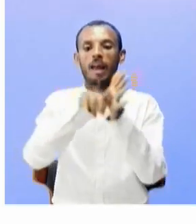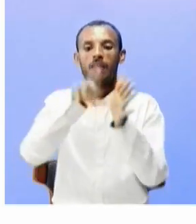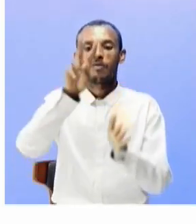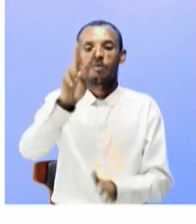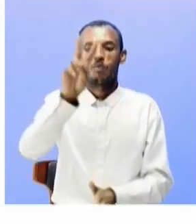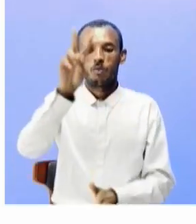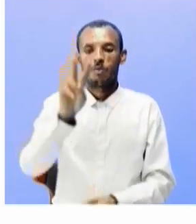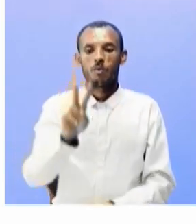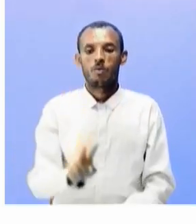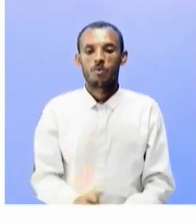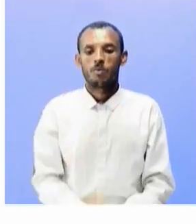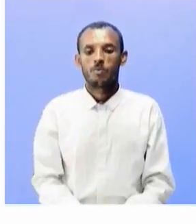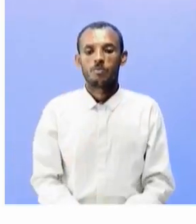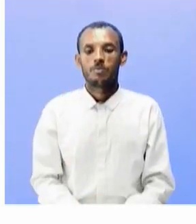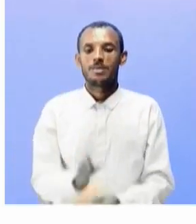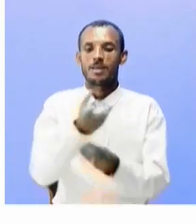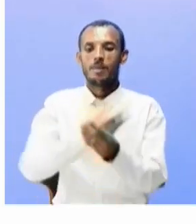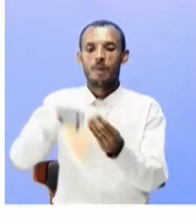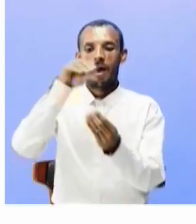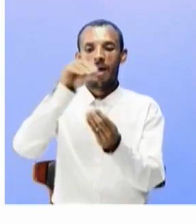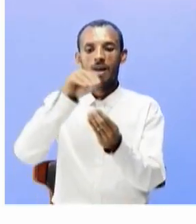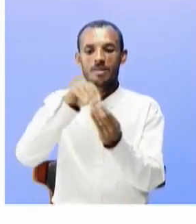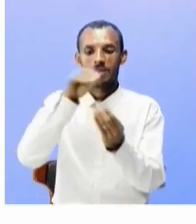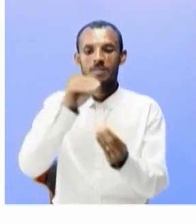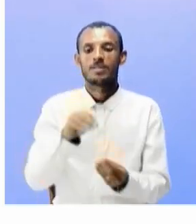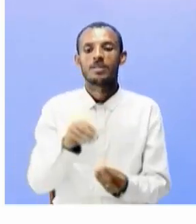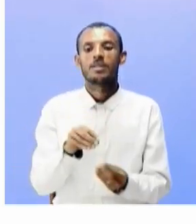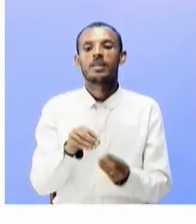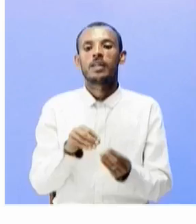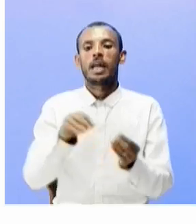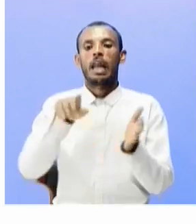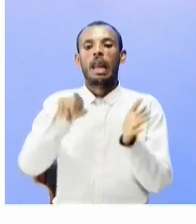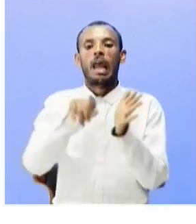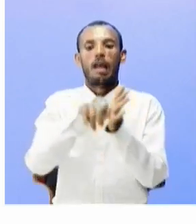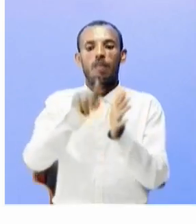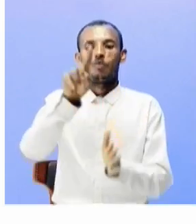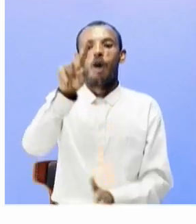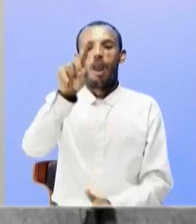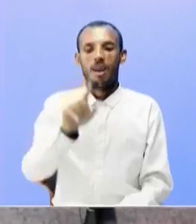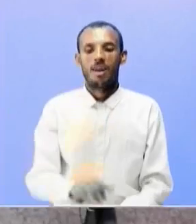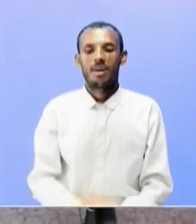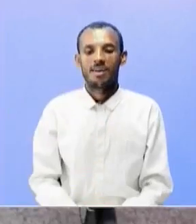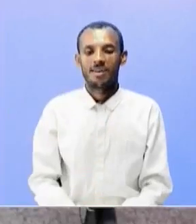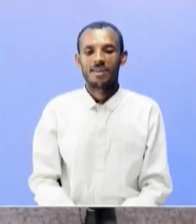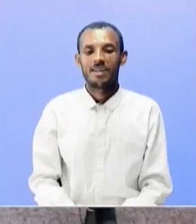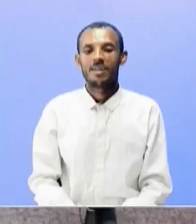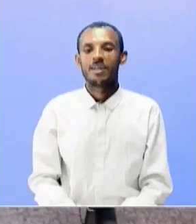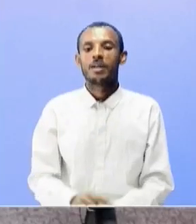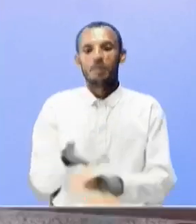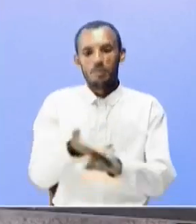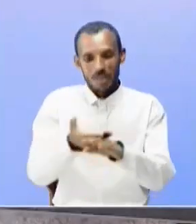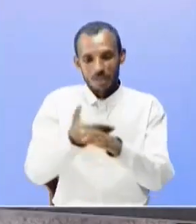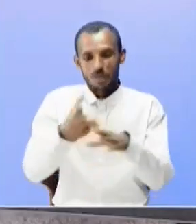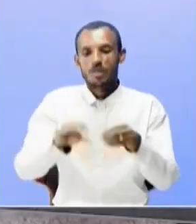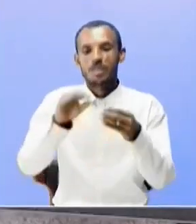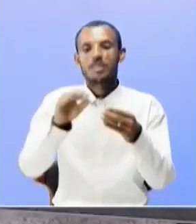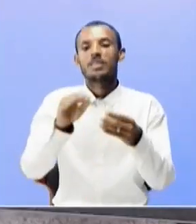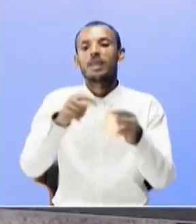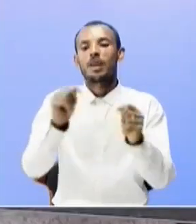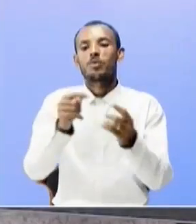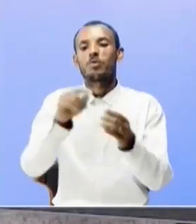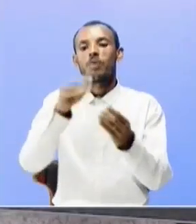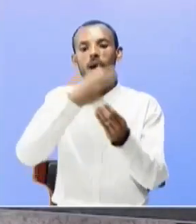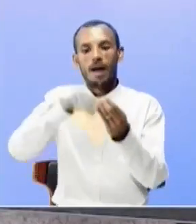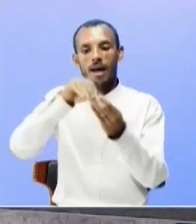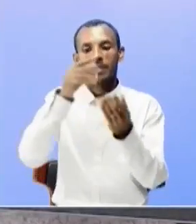-2 plus -1. Please, students, try to add these two